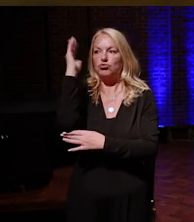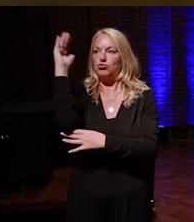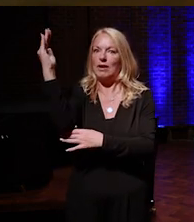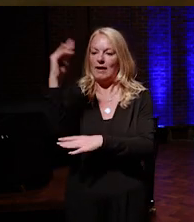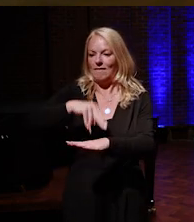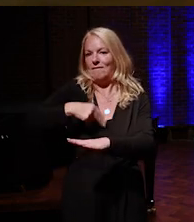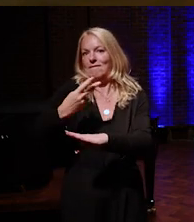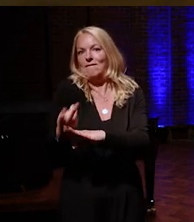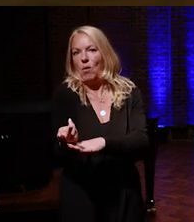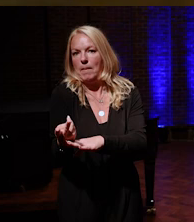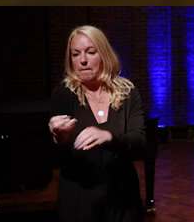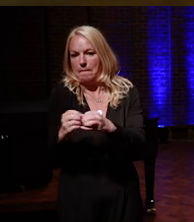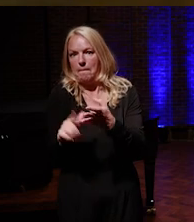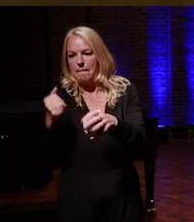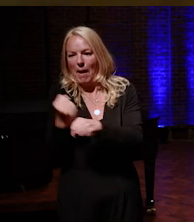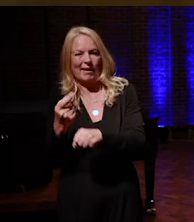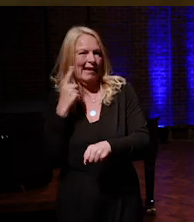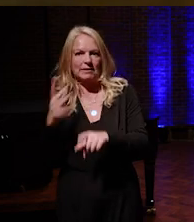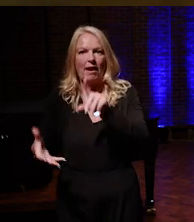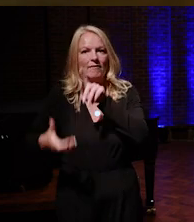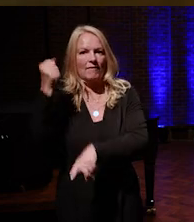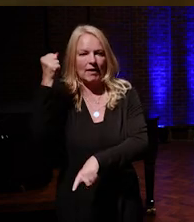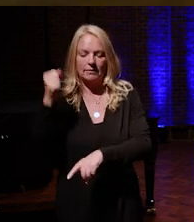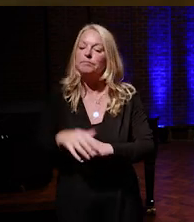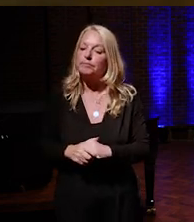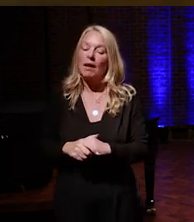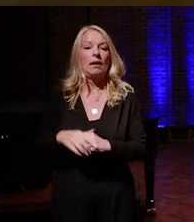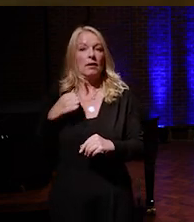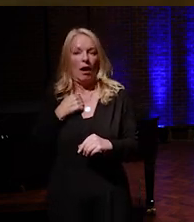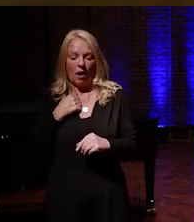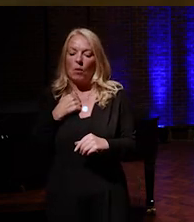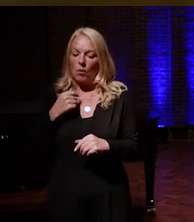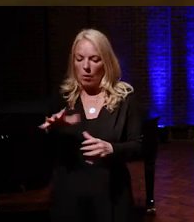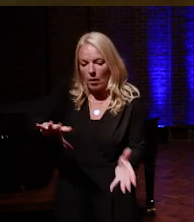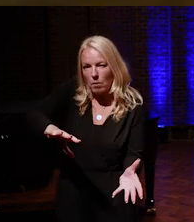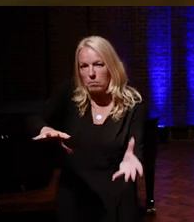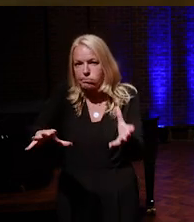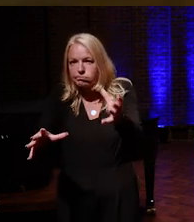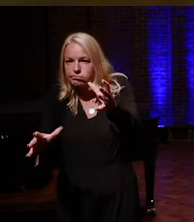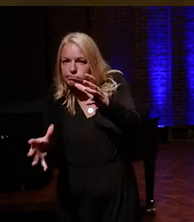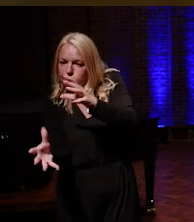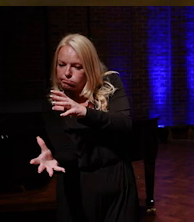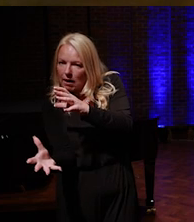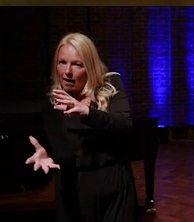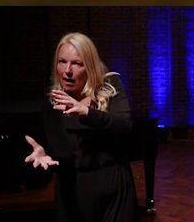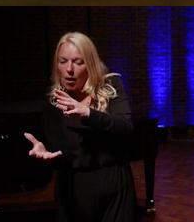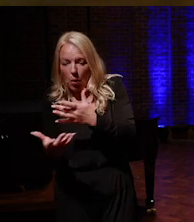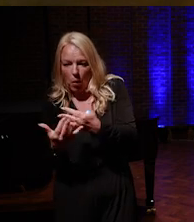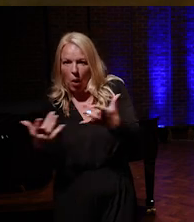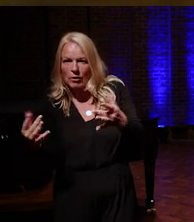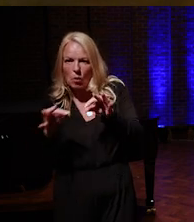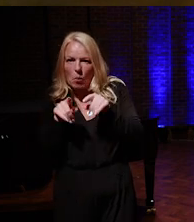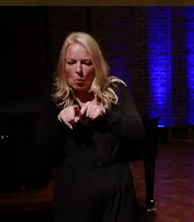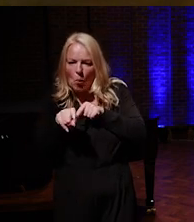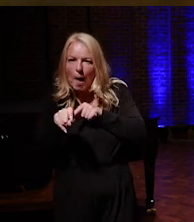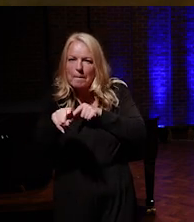under it. So we walk over and this young girl and I slowly roll over this log and underneath is a massive worm.